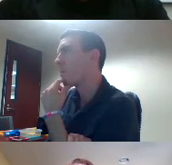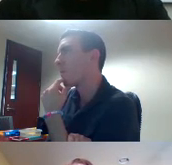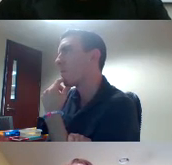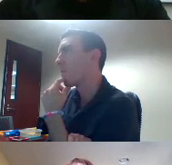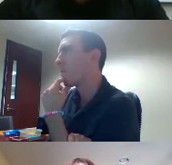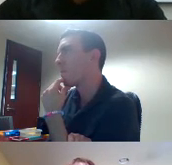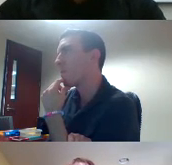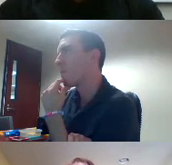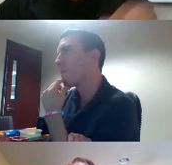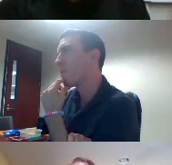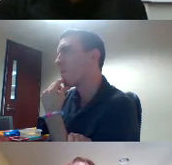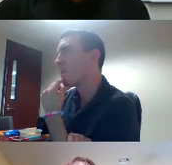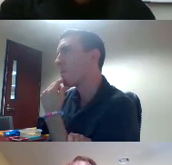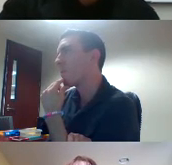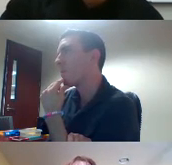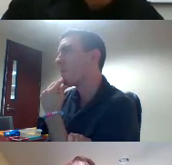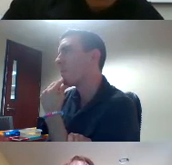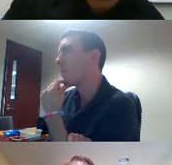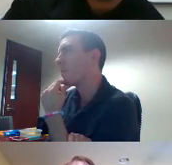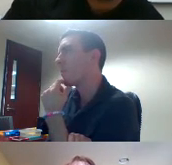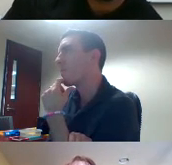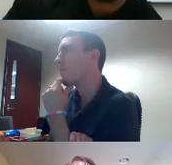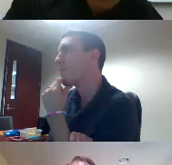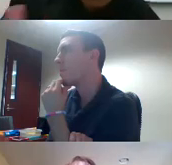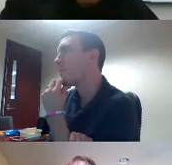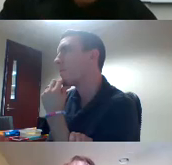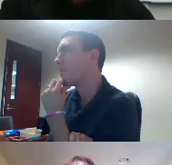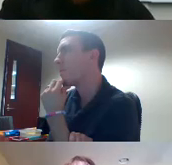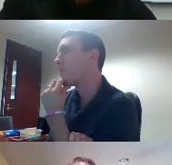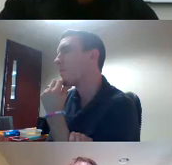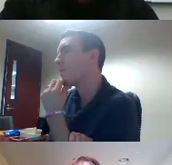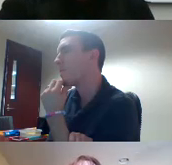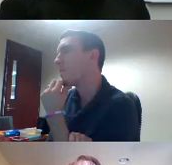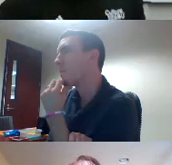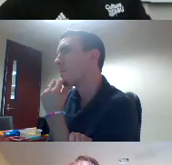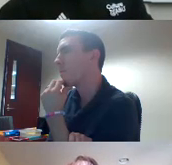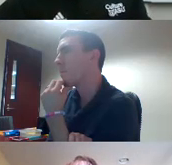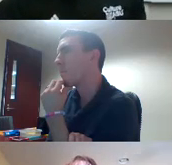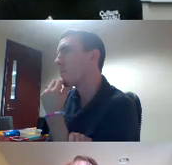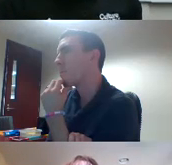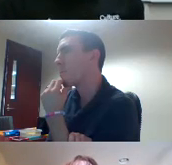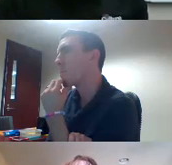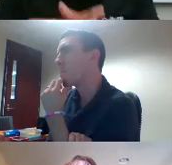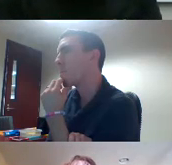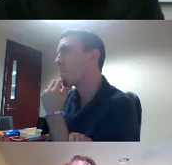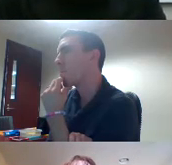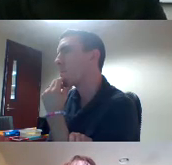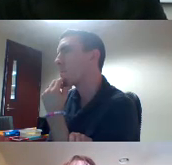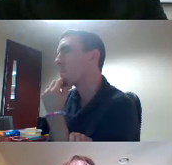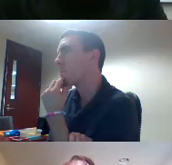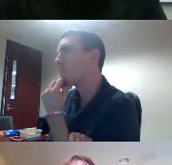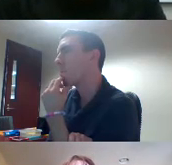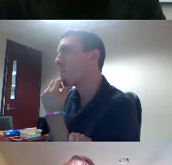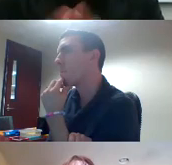Thank you so much, Gene. I like that diversity should be the base. And what draws me to ASU's